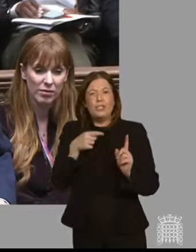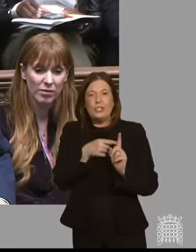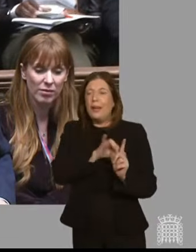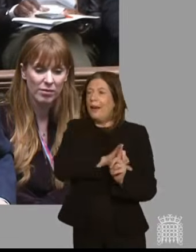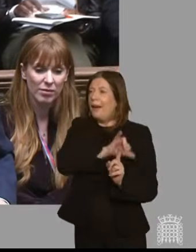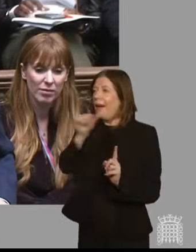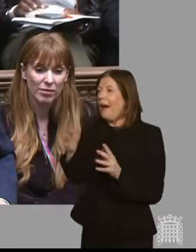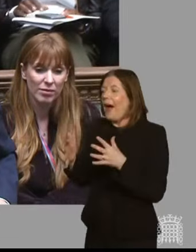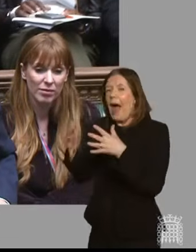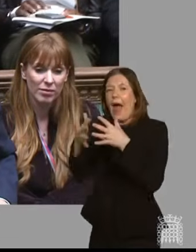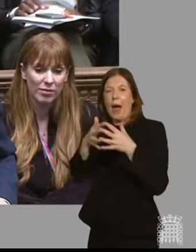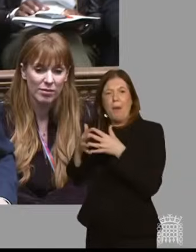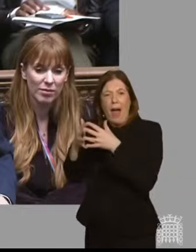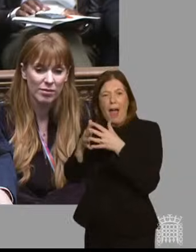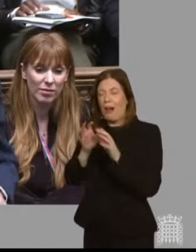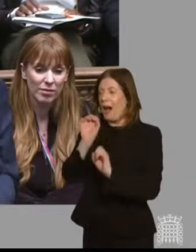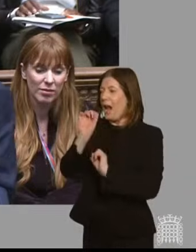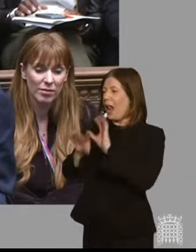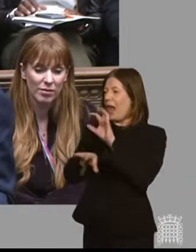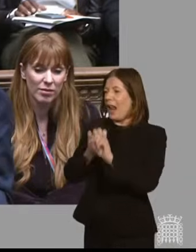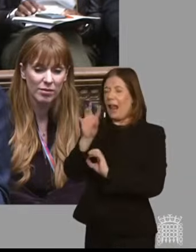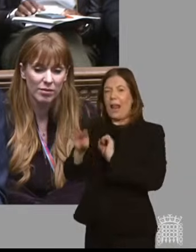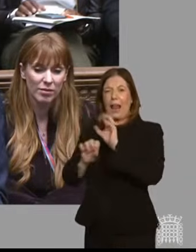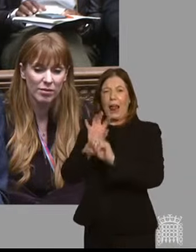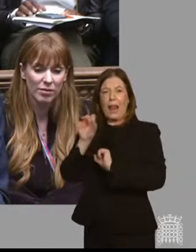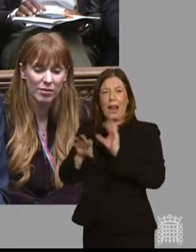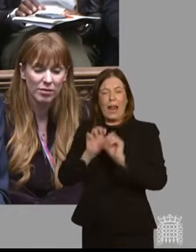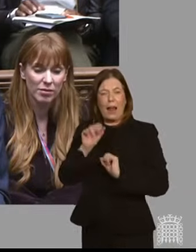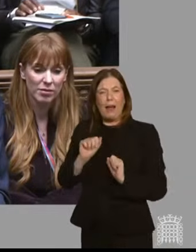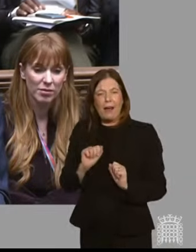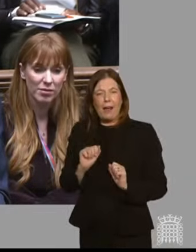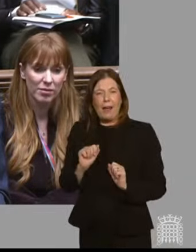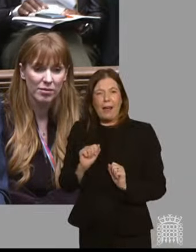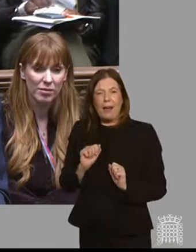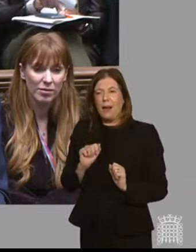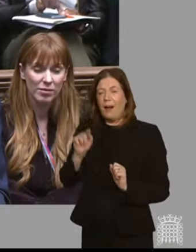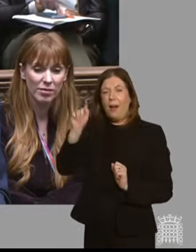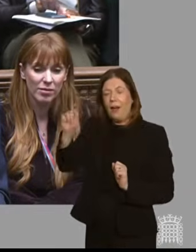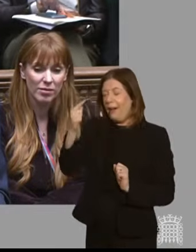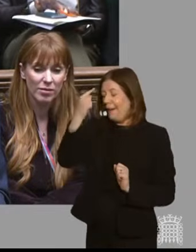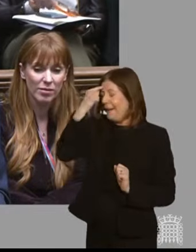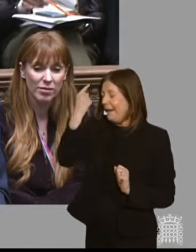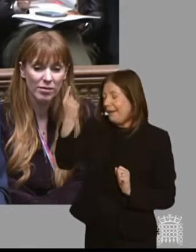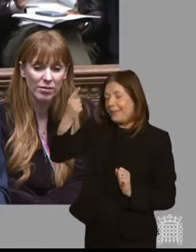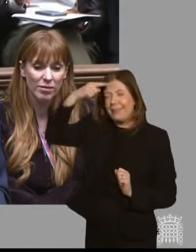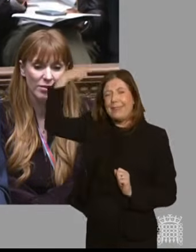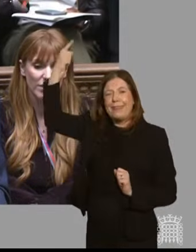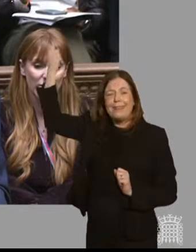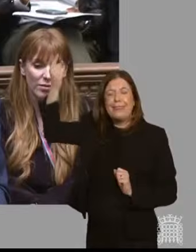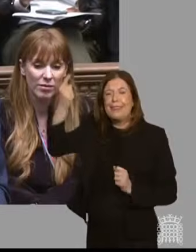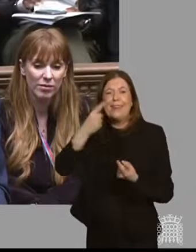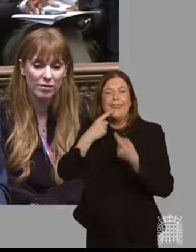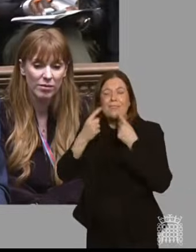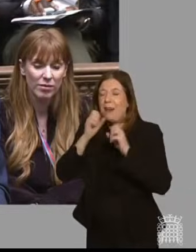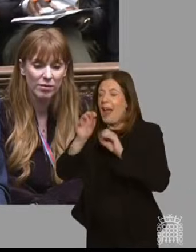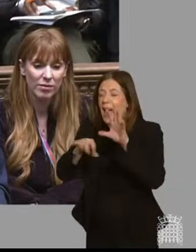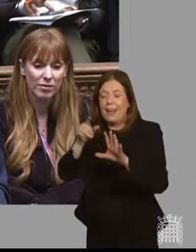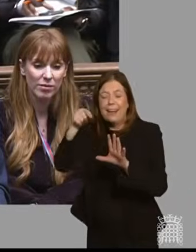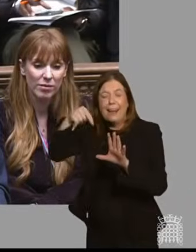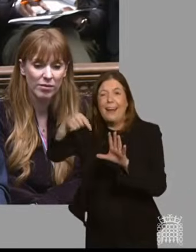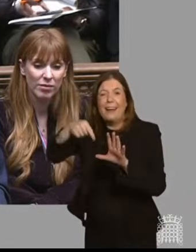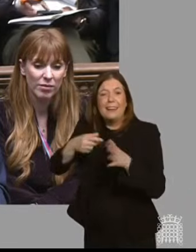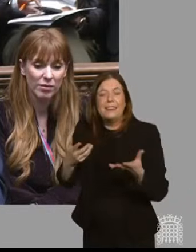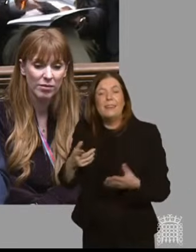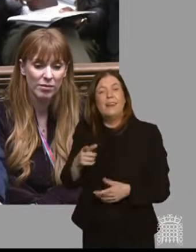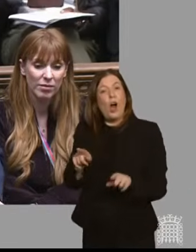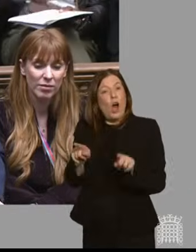journey into the wild west of her mind. She also claimed, Mr. Speaker, that Nigel